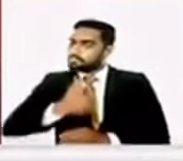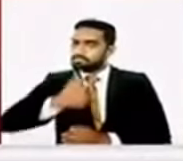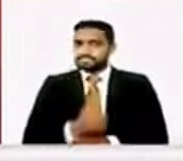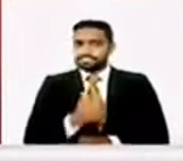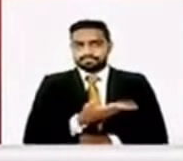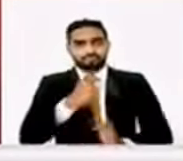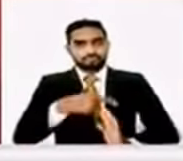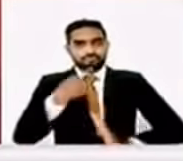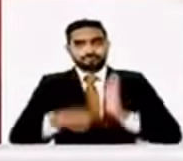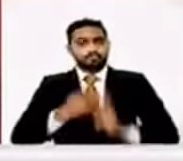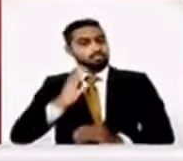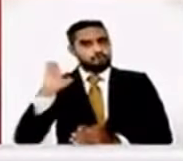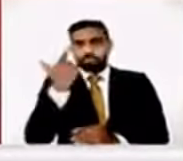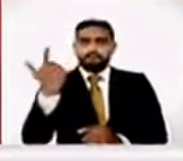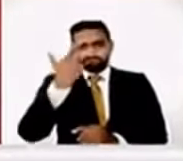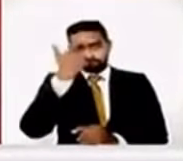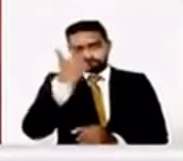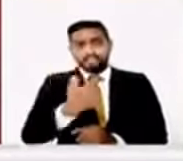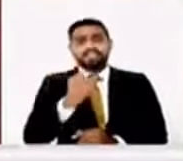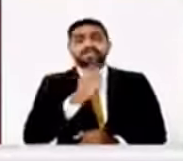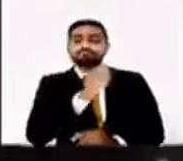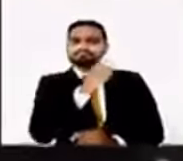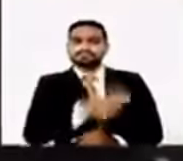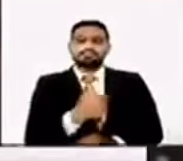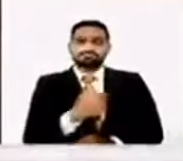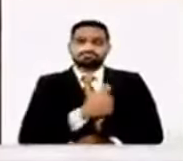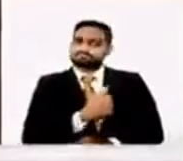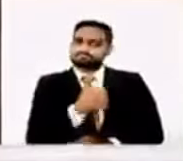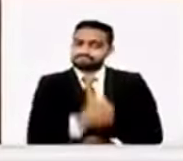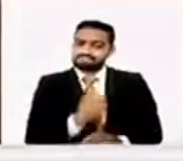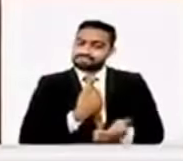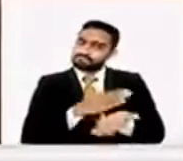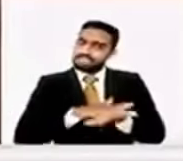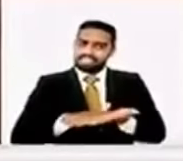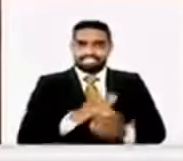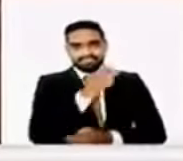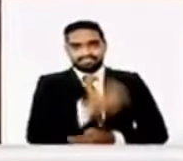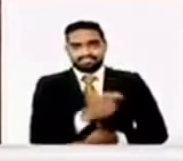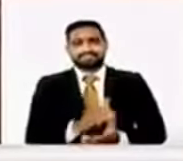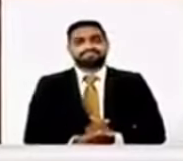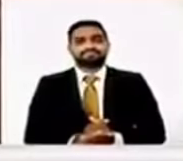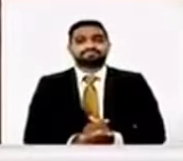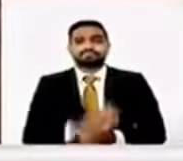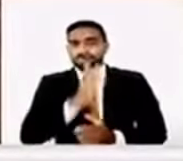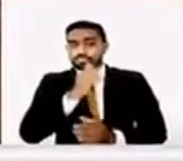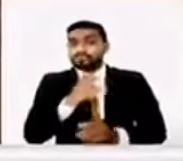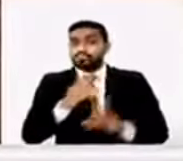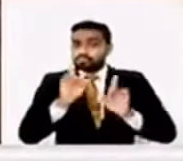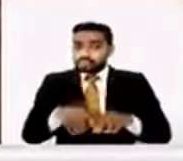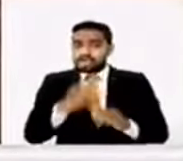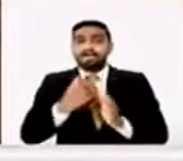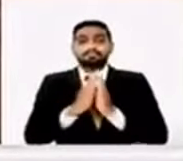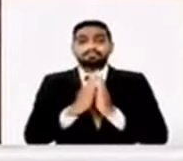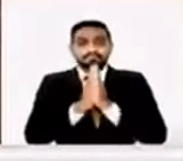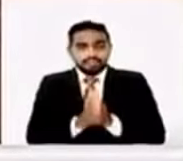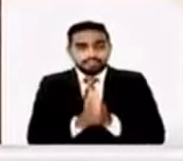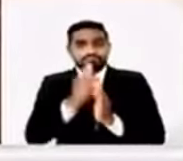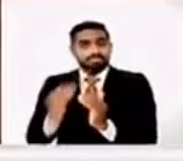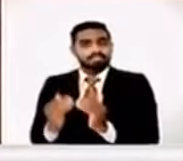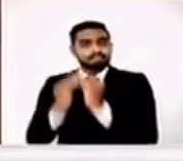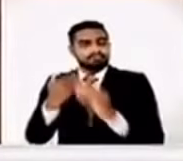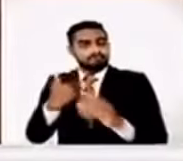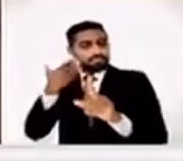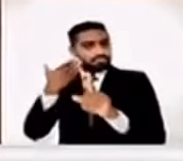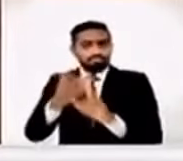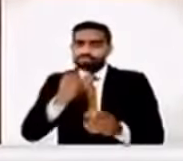for his kindness and affection. His invaluable service towards the betterment of the Ramanya sect and the entire